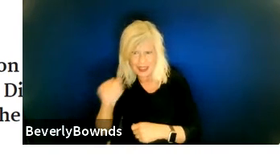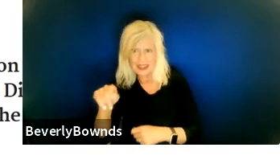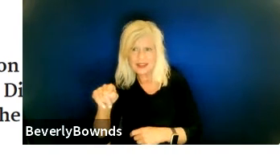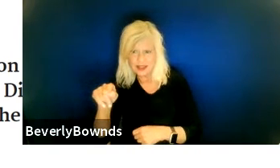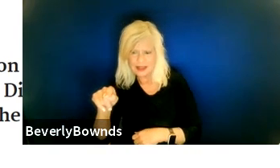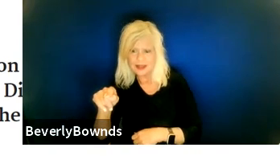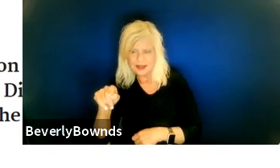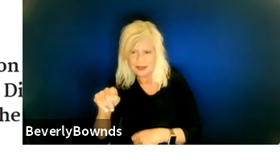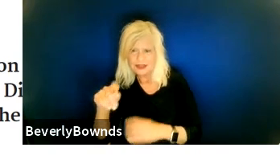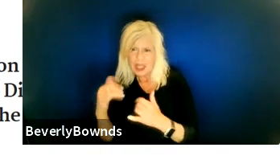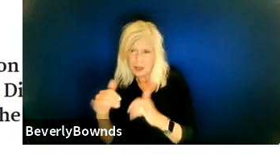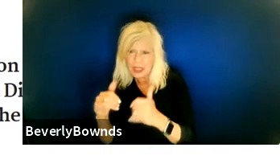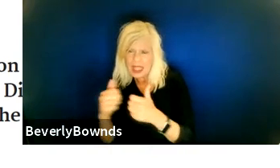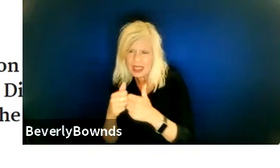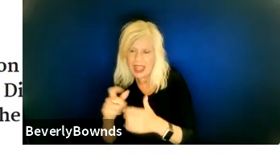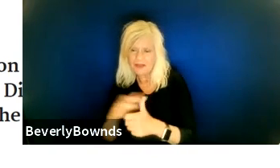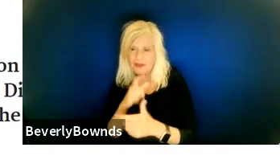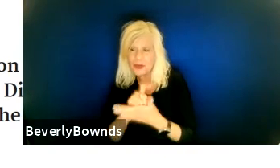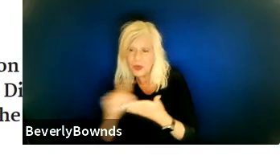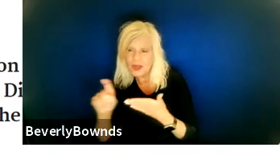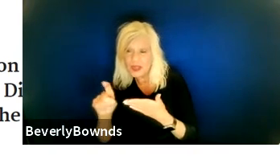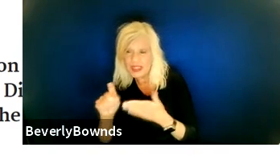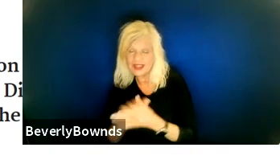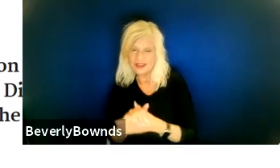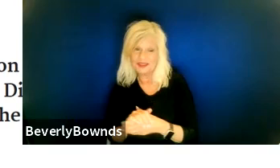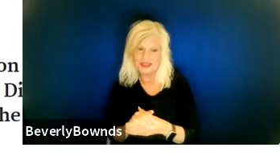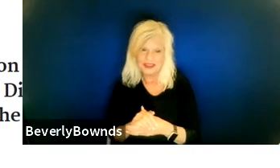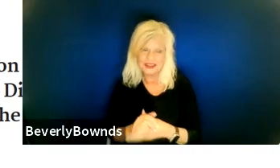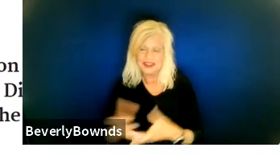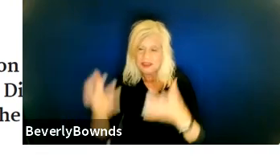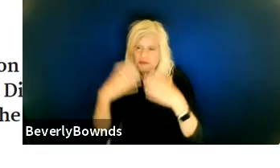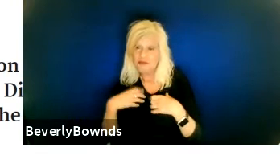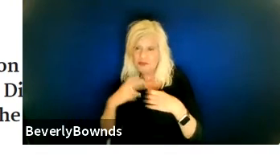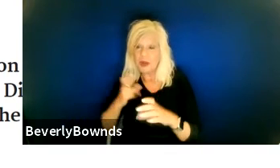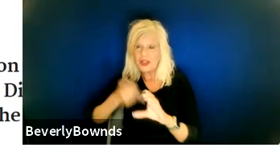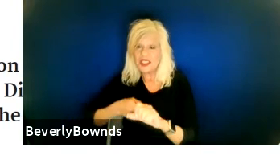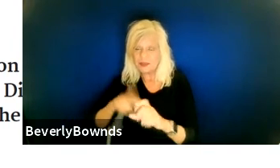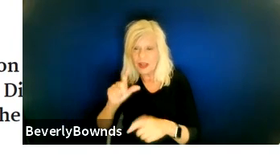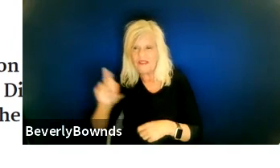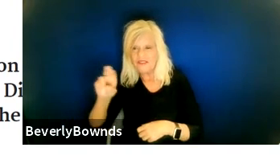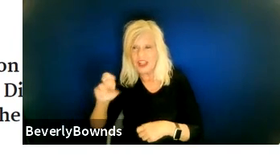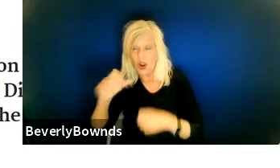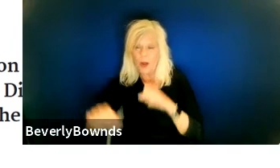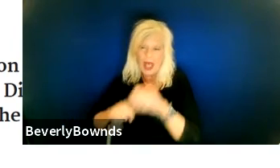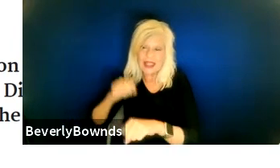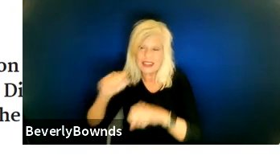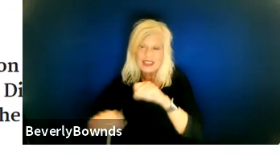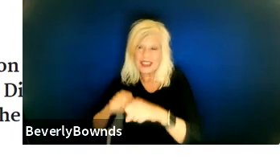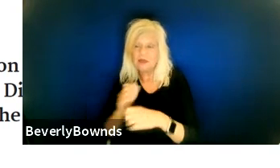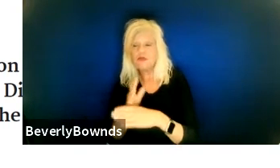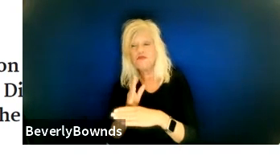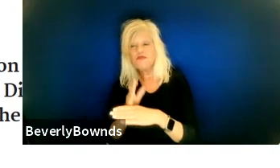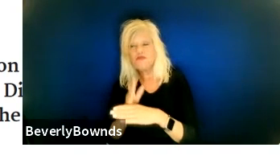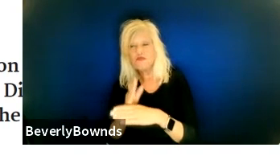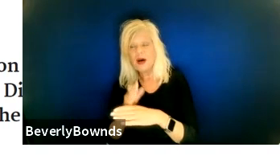care unit within his first week of stay. And he was able to participate in virtual reality boxing at a moderate intensity